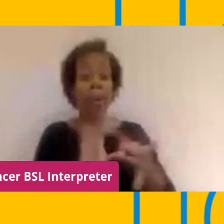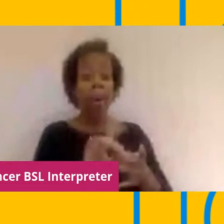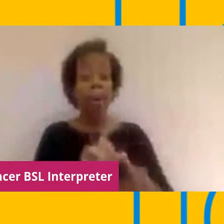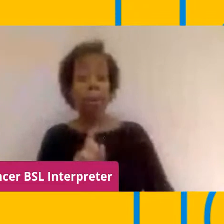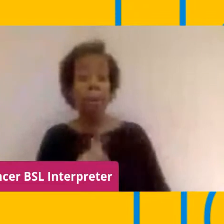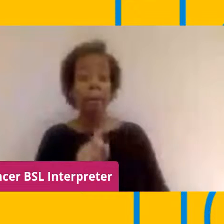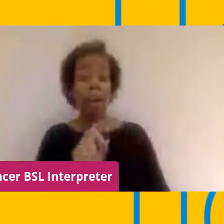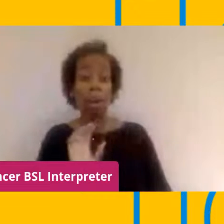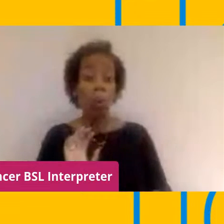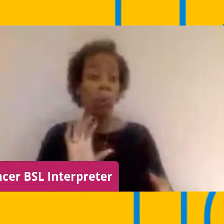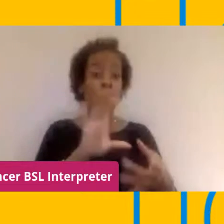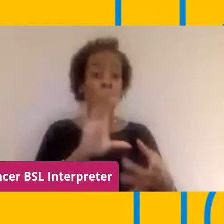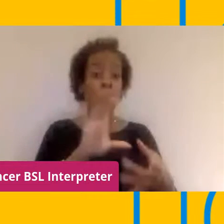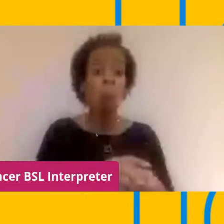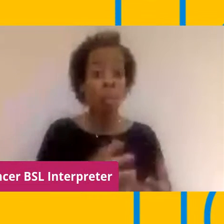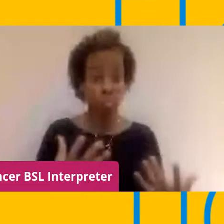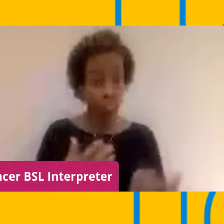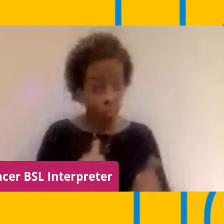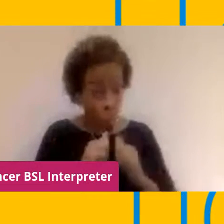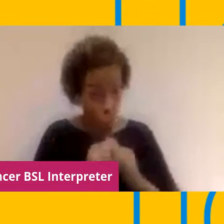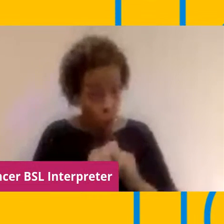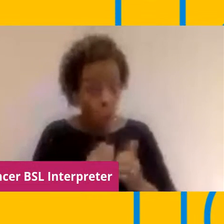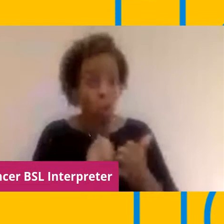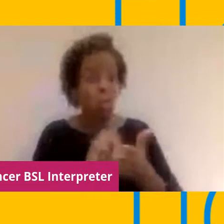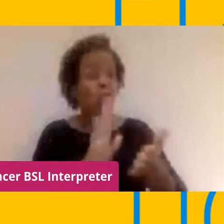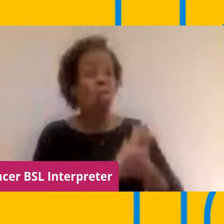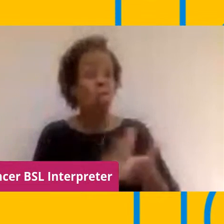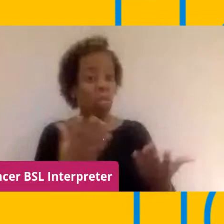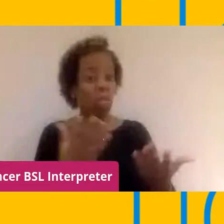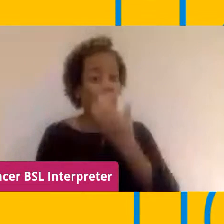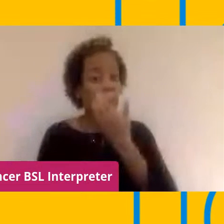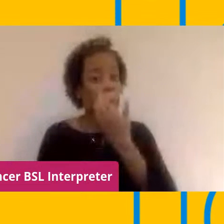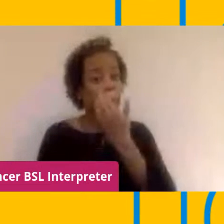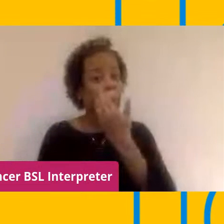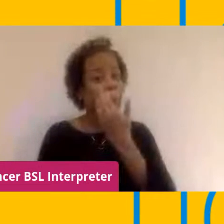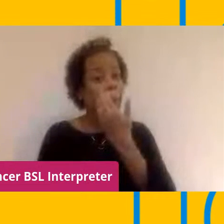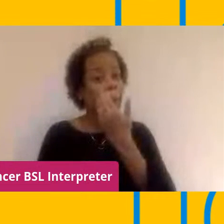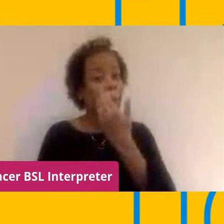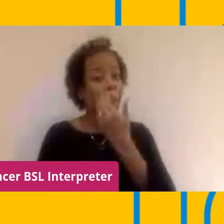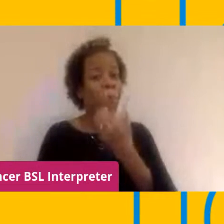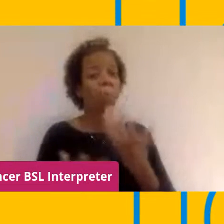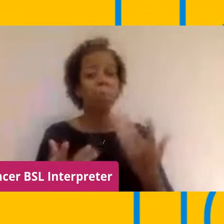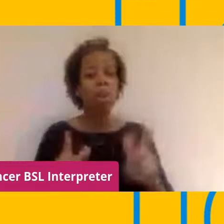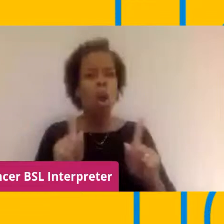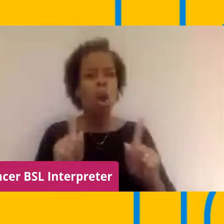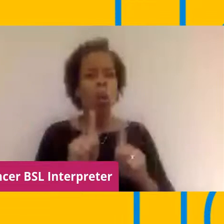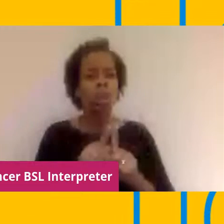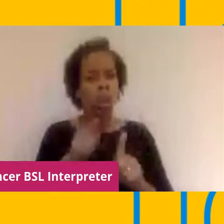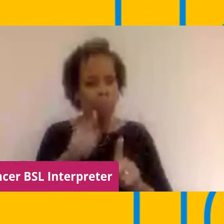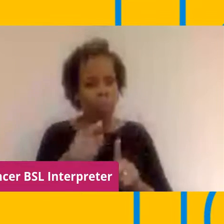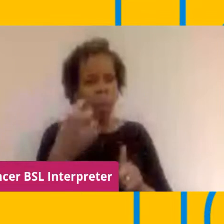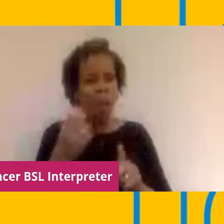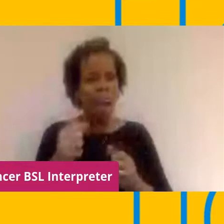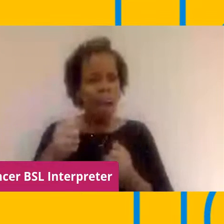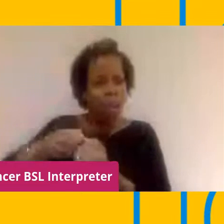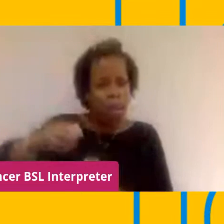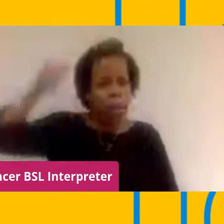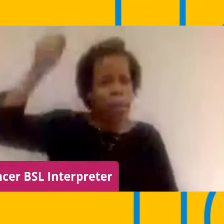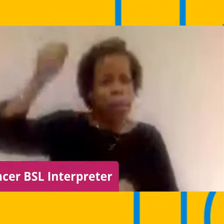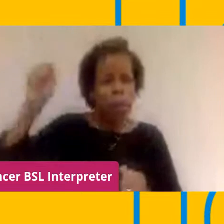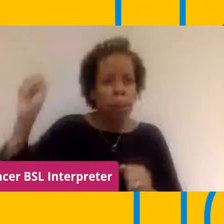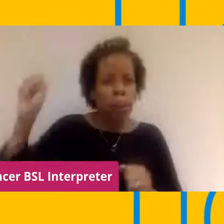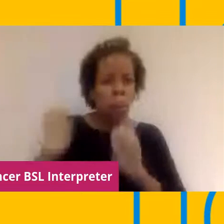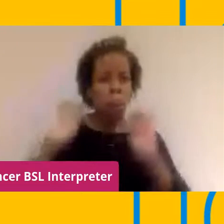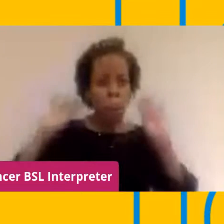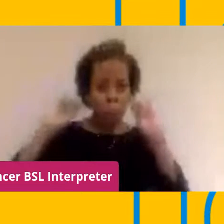please get involved. And even we can provide these for you, but like UCU, putting UCU on your background on your